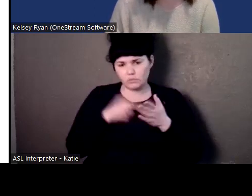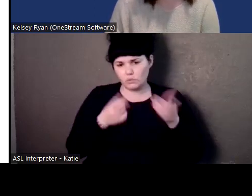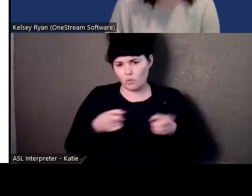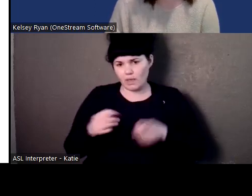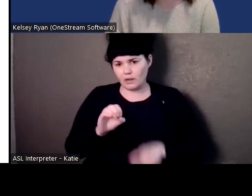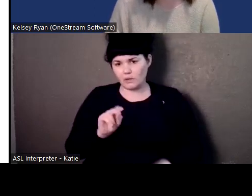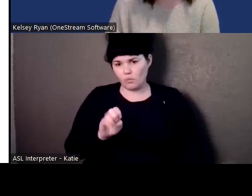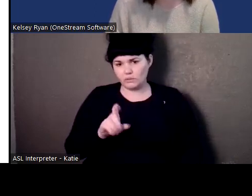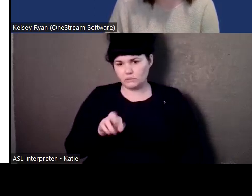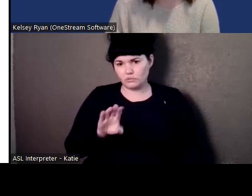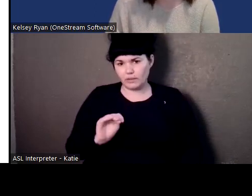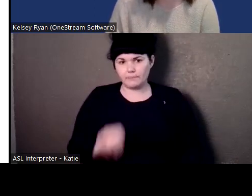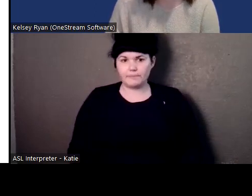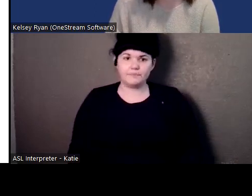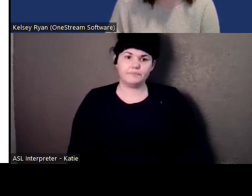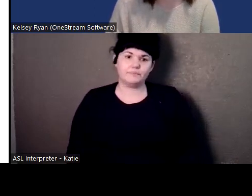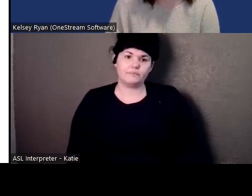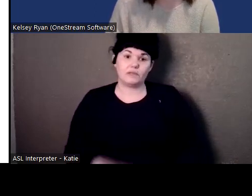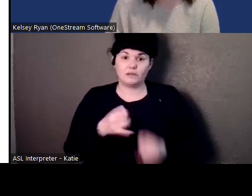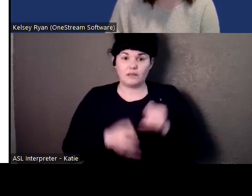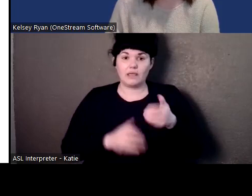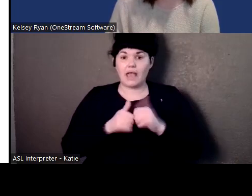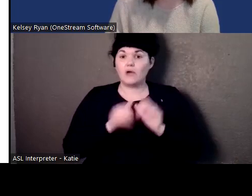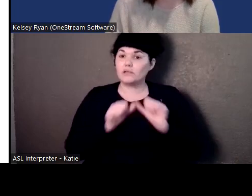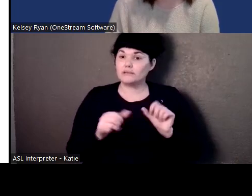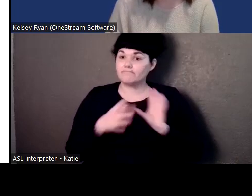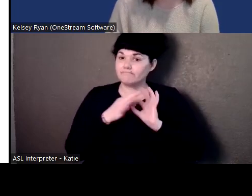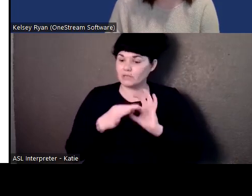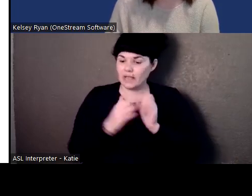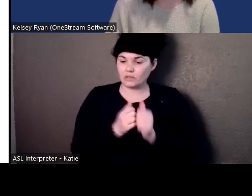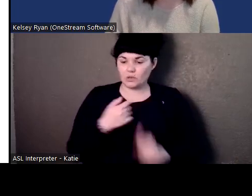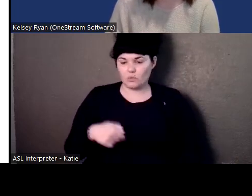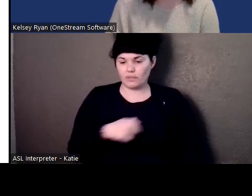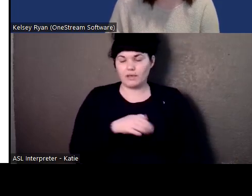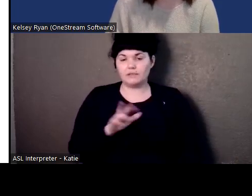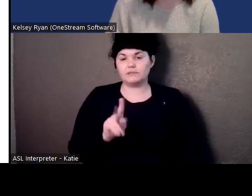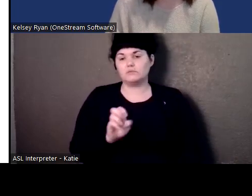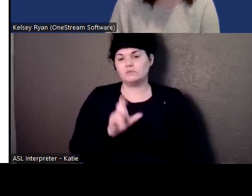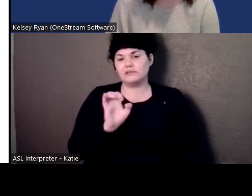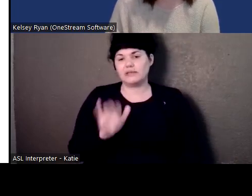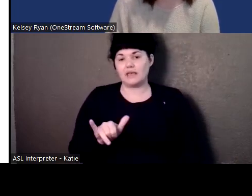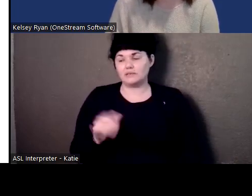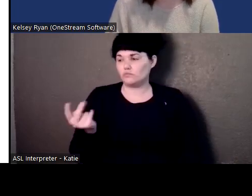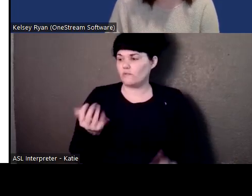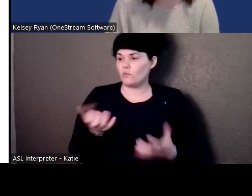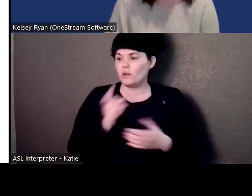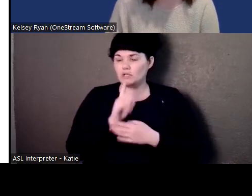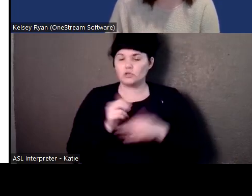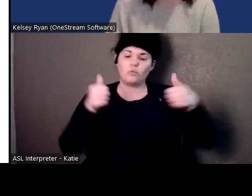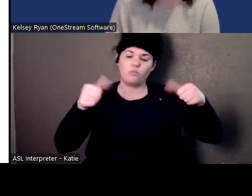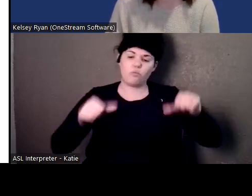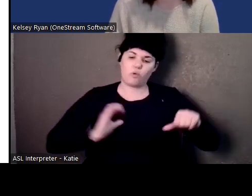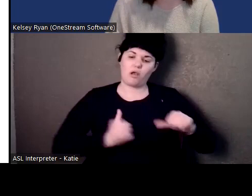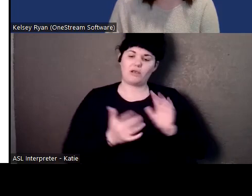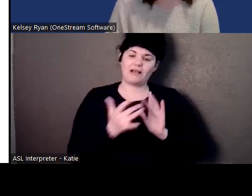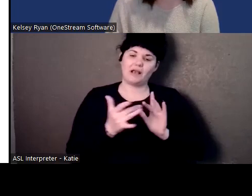And lastly, how to stay connected with us. So Kelsey and I wanted to make sure we dropped our contact information here.